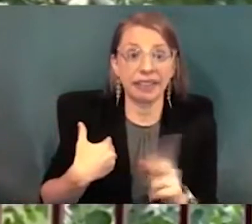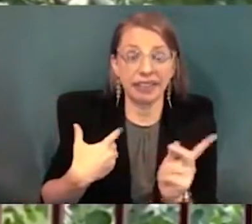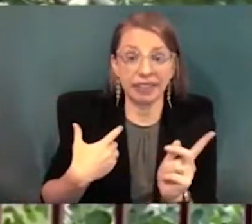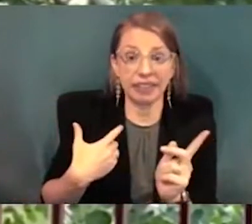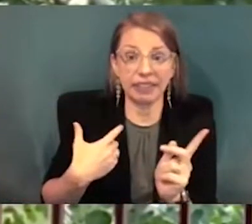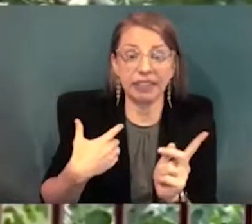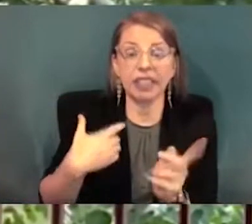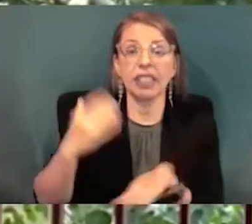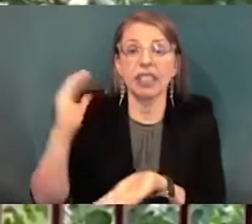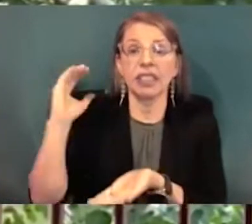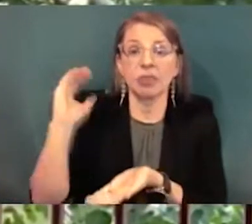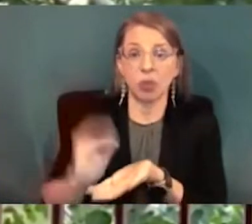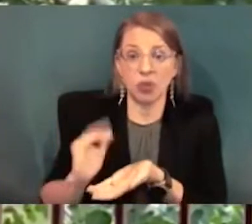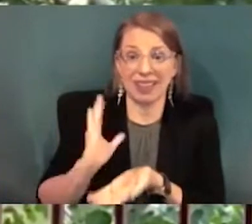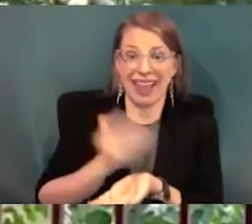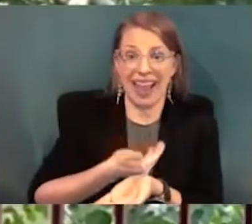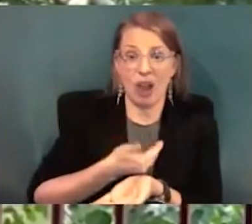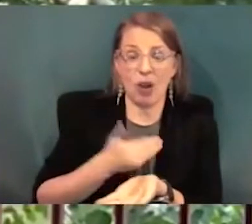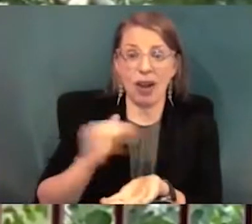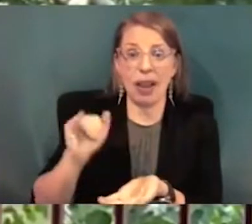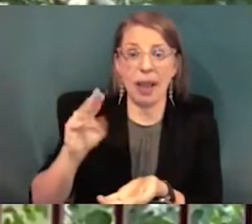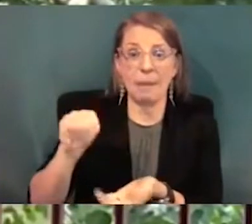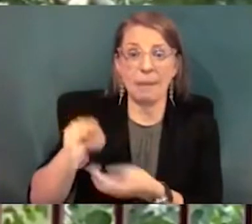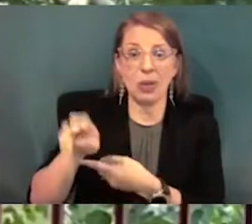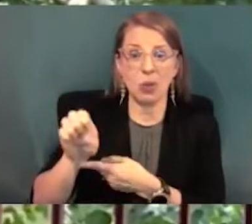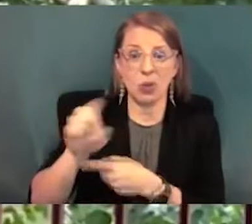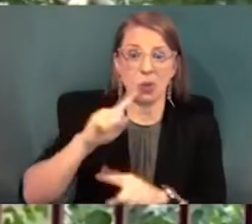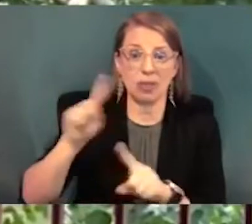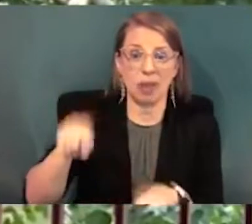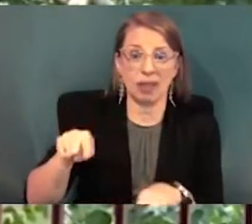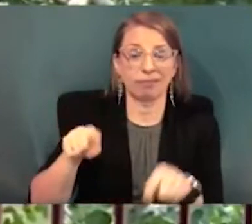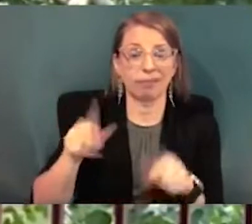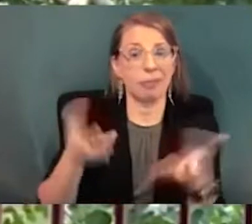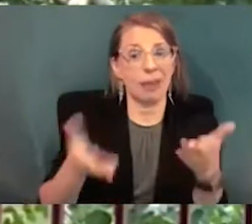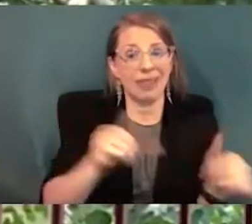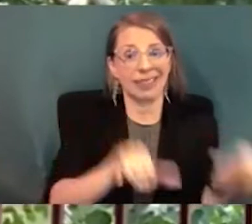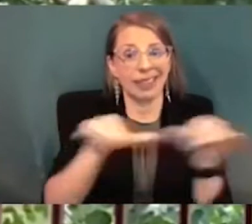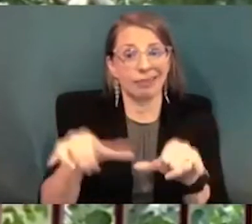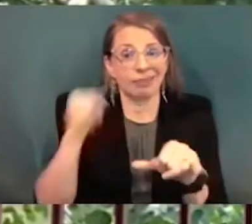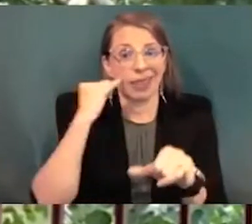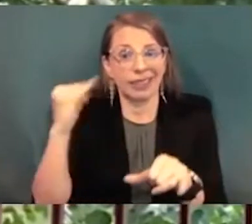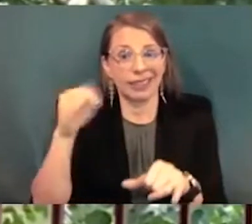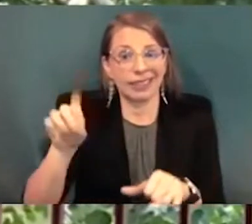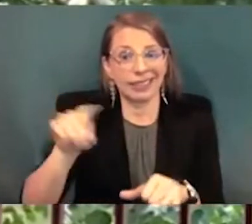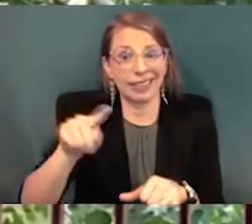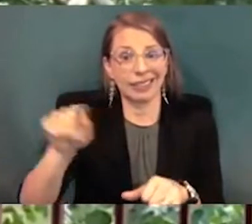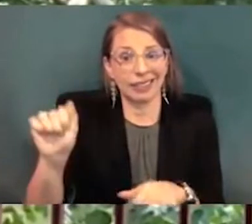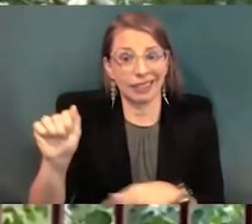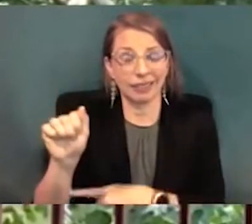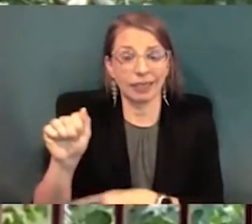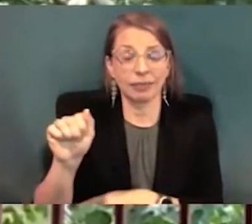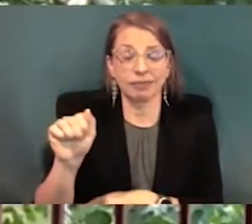immune response to it. That could be very well with the Delta variant as well. All of those basic science